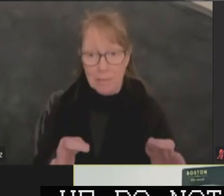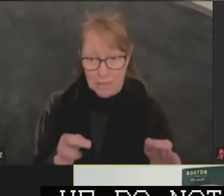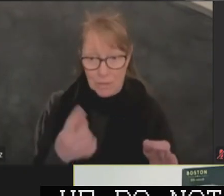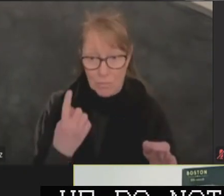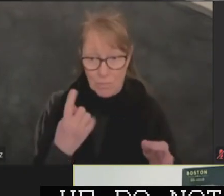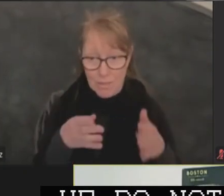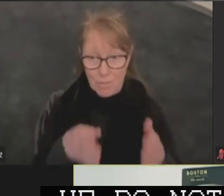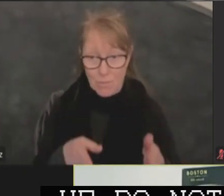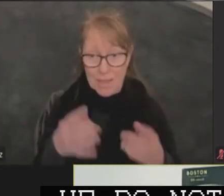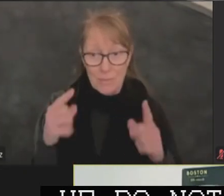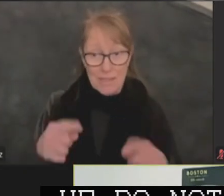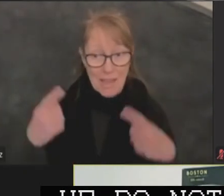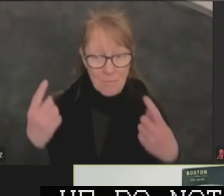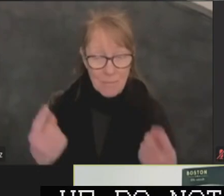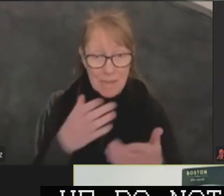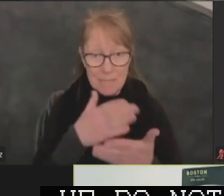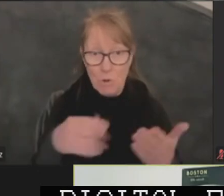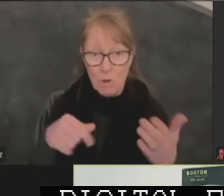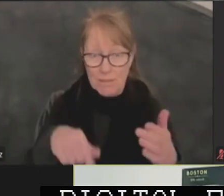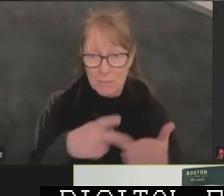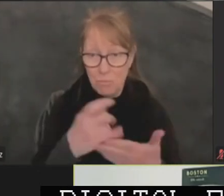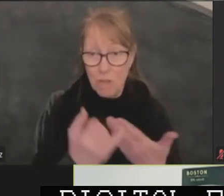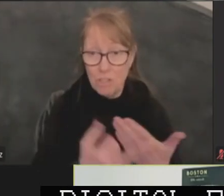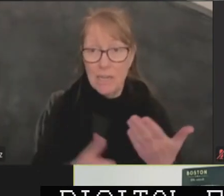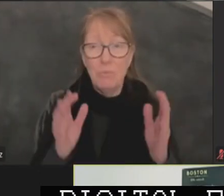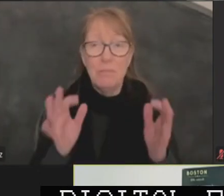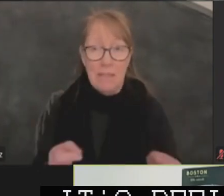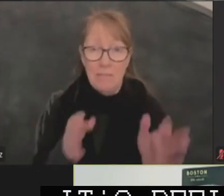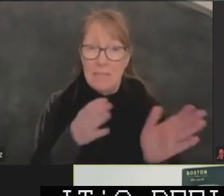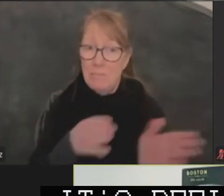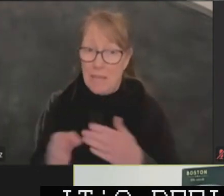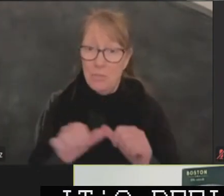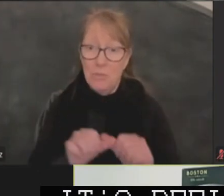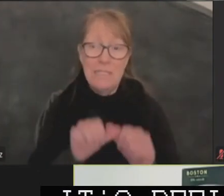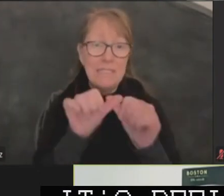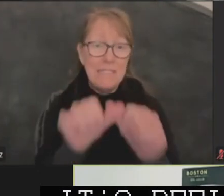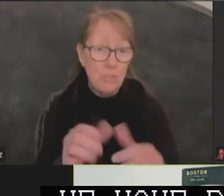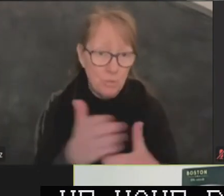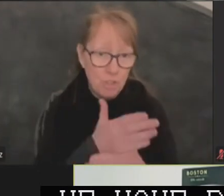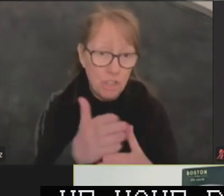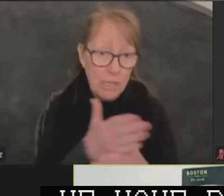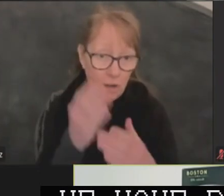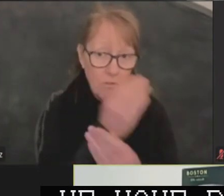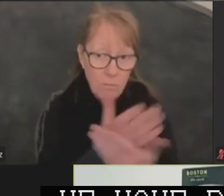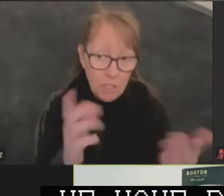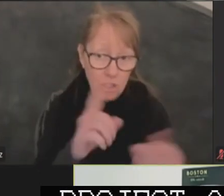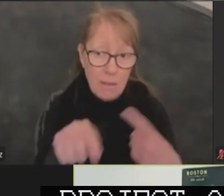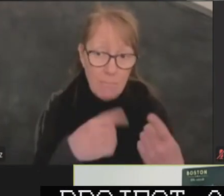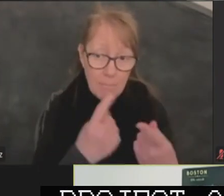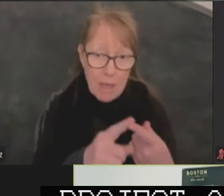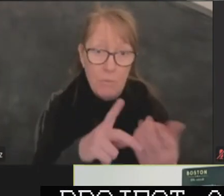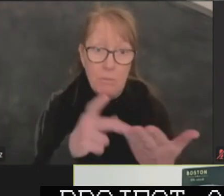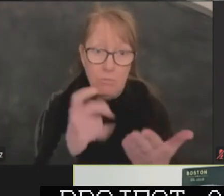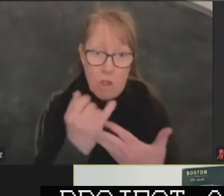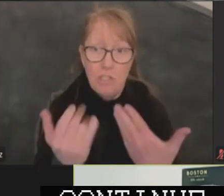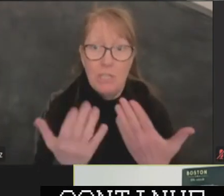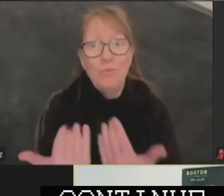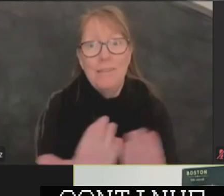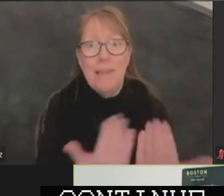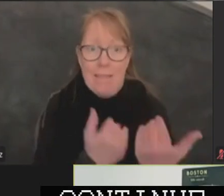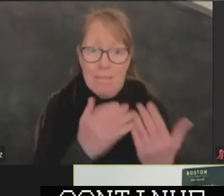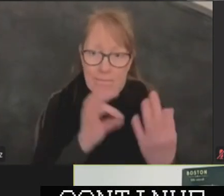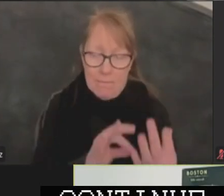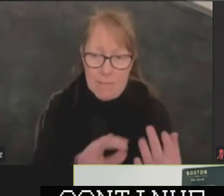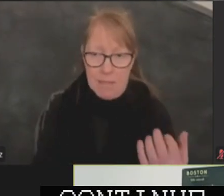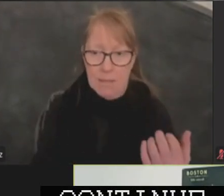this project, and definitely will plan to continue to share out information about projects to get feedback.